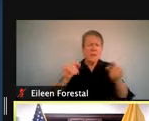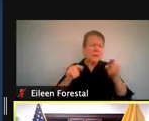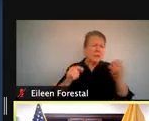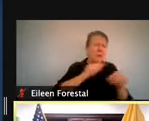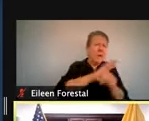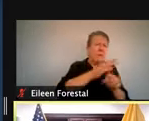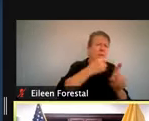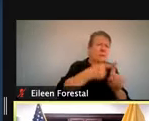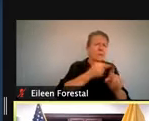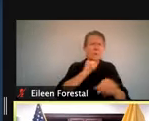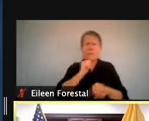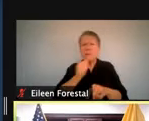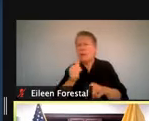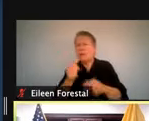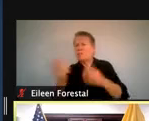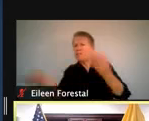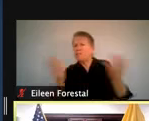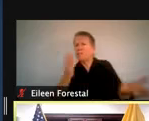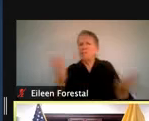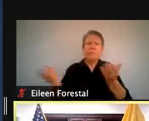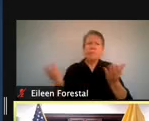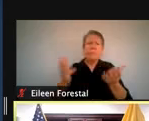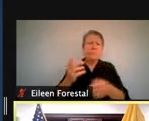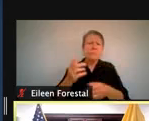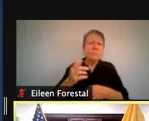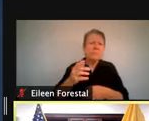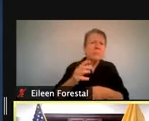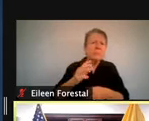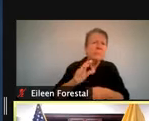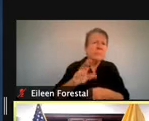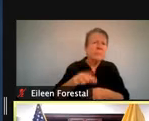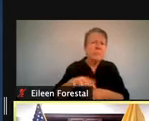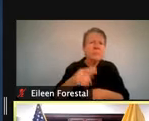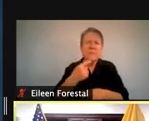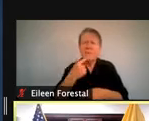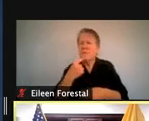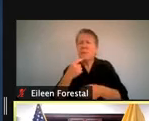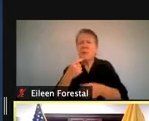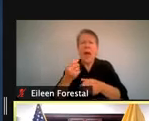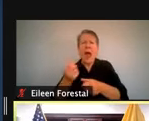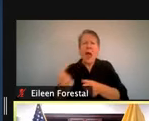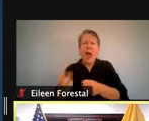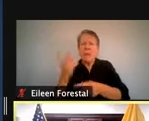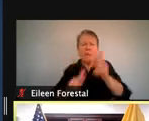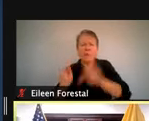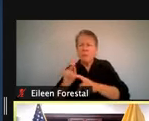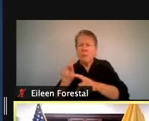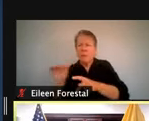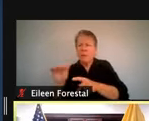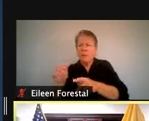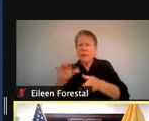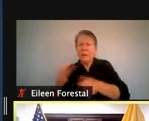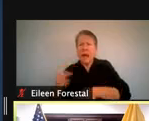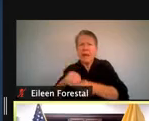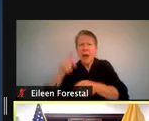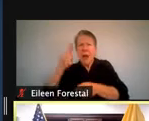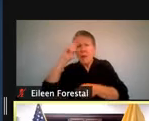in our hospitals in the past 24 hours. Again, they're not yet here. They are being investigated to confirm that